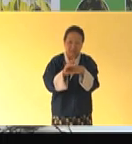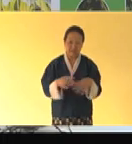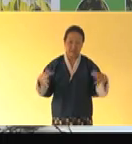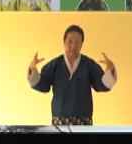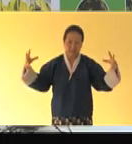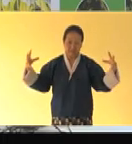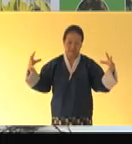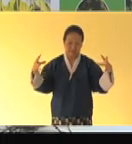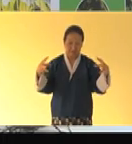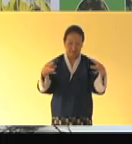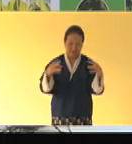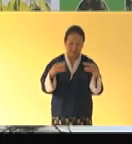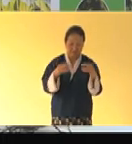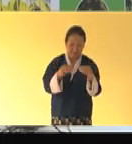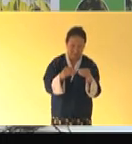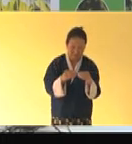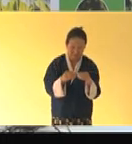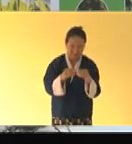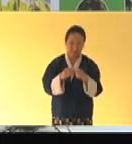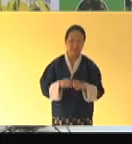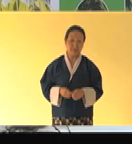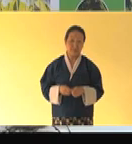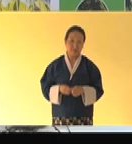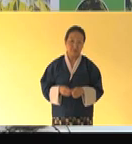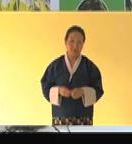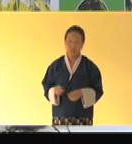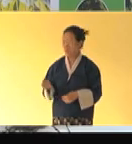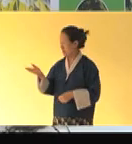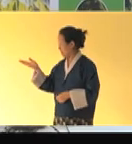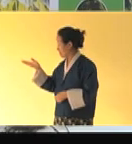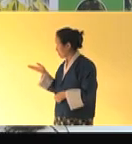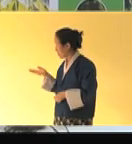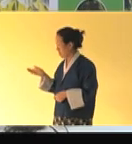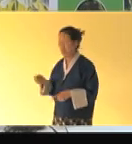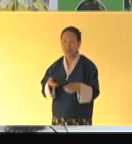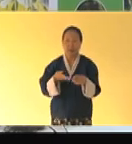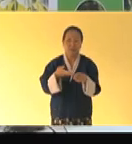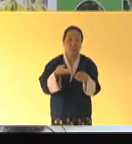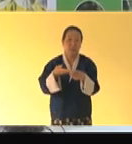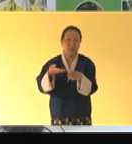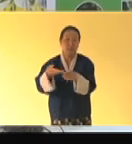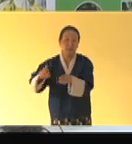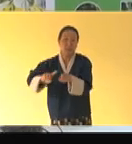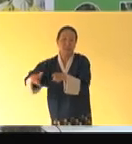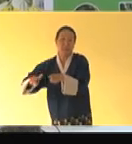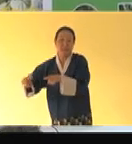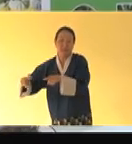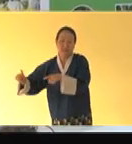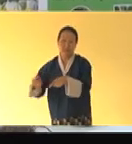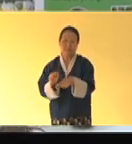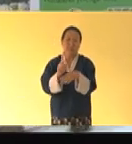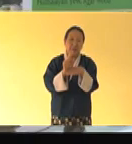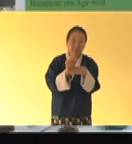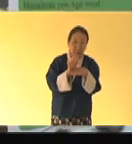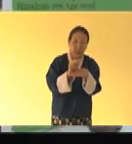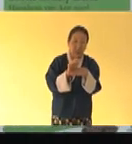of the threatened plant species like critically endangered, endangered, threatened, near threatened, extinct, and all.